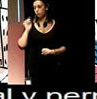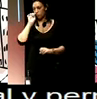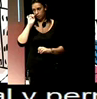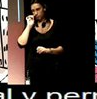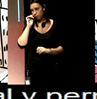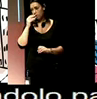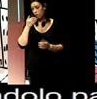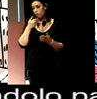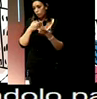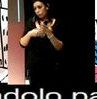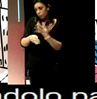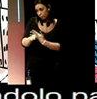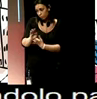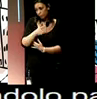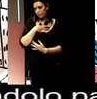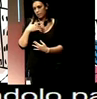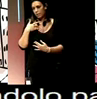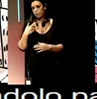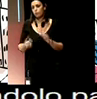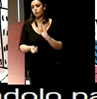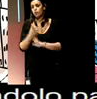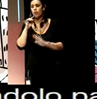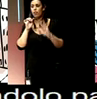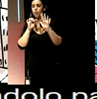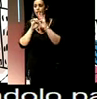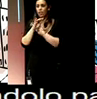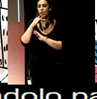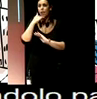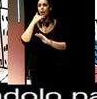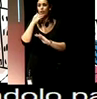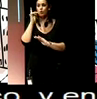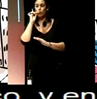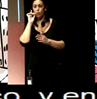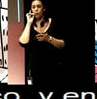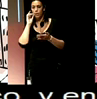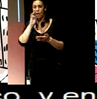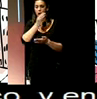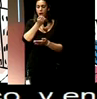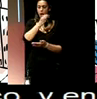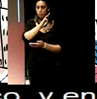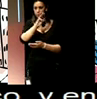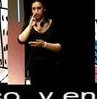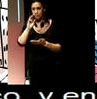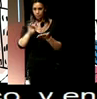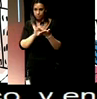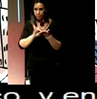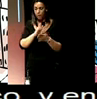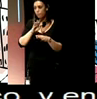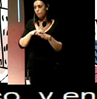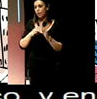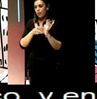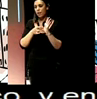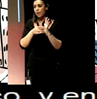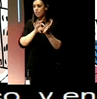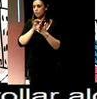tourist staff. And in the future, we want to carry out a tool or an app to improve the